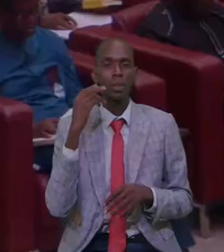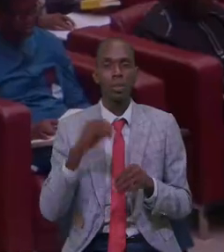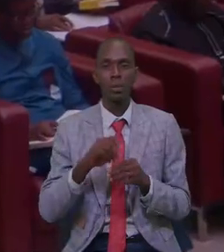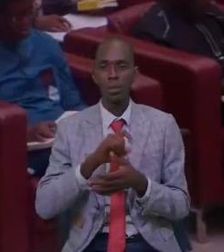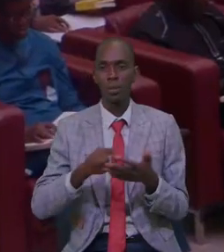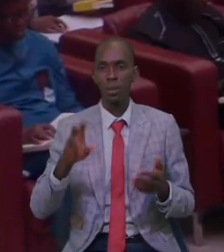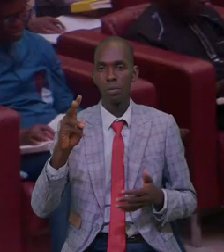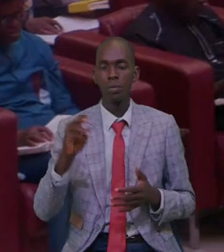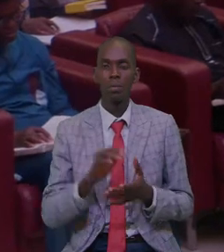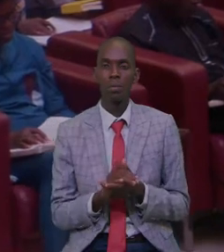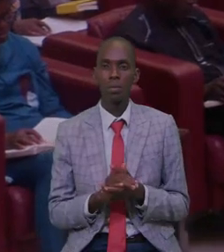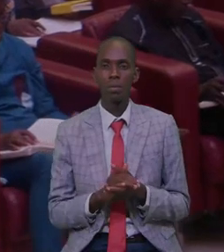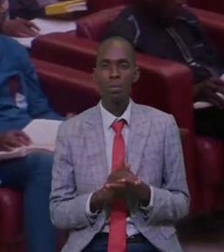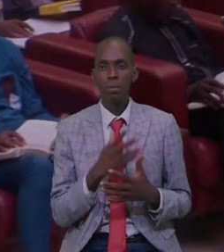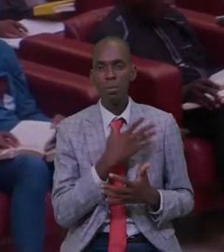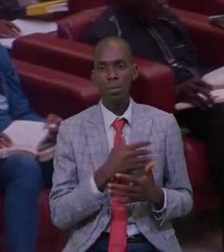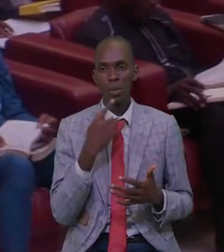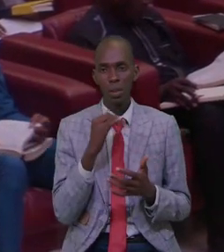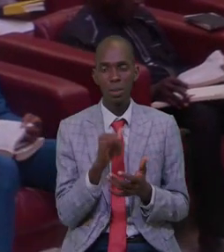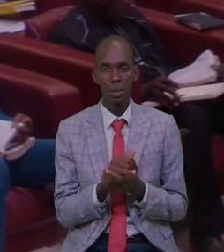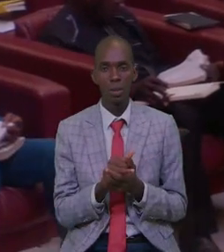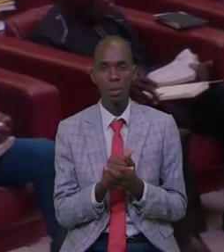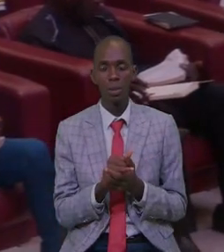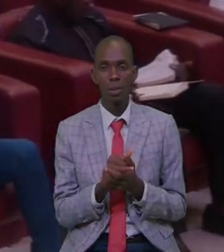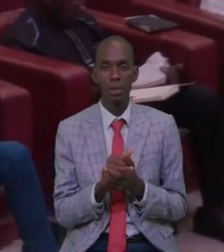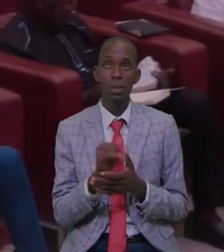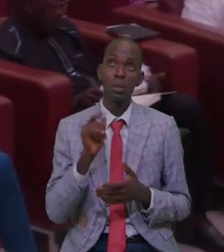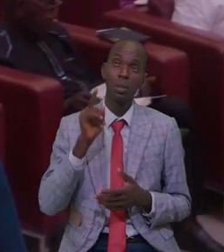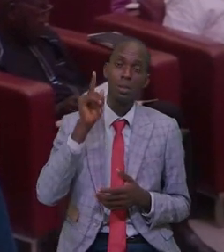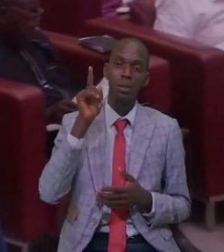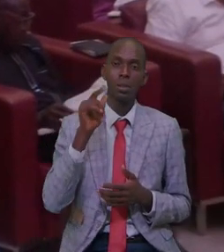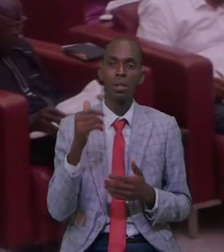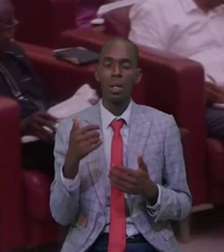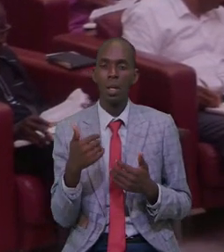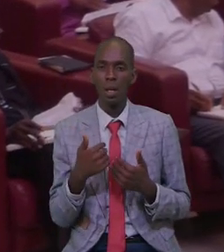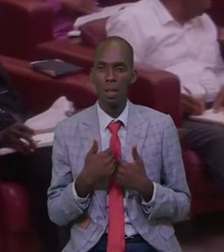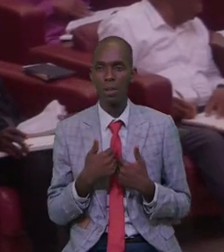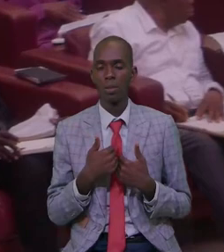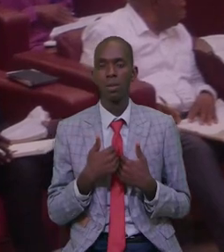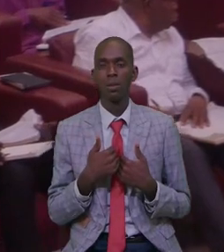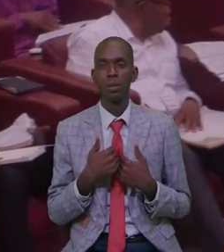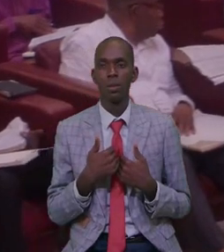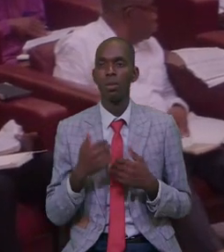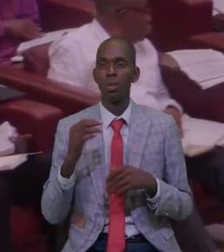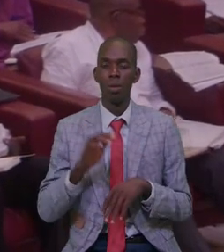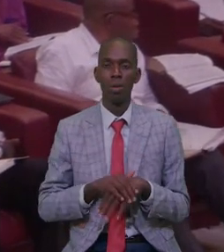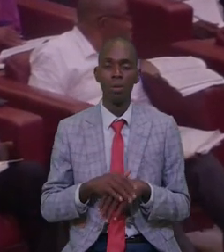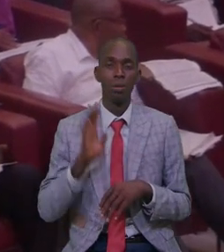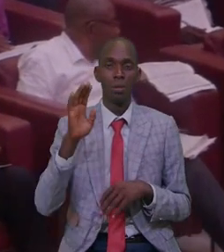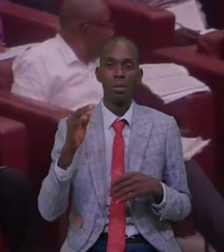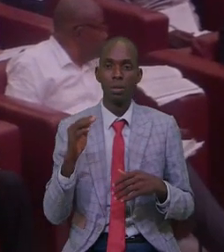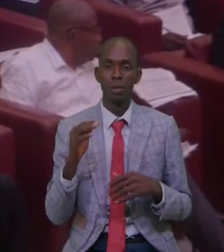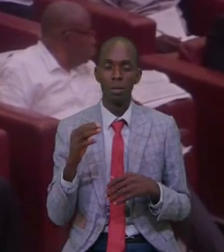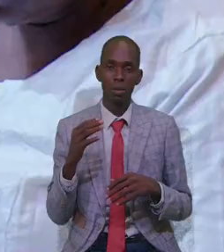16 it says, and he has on his vesture and on his thigh a